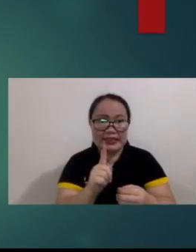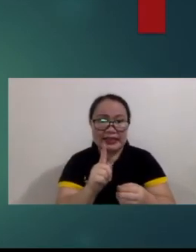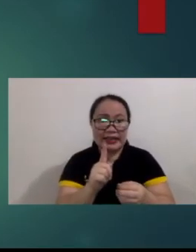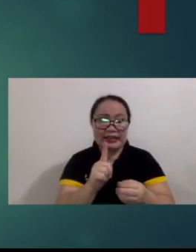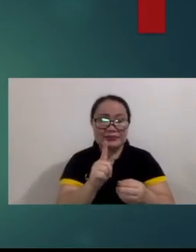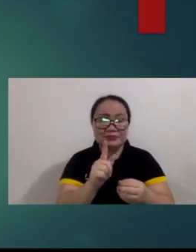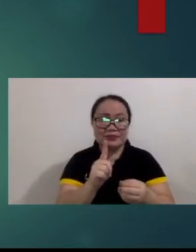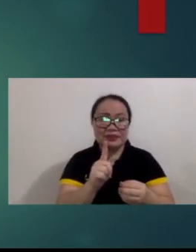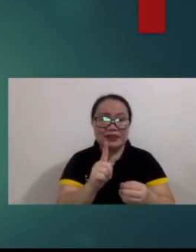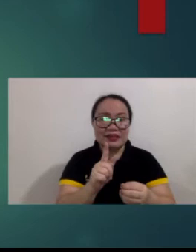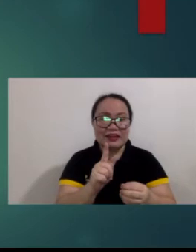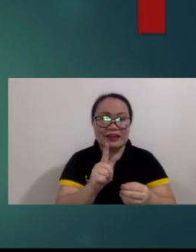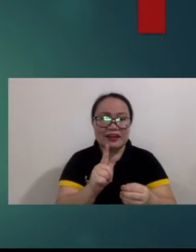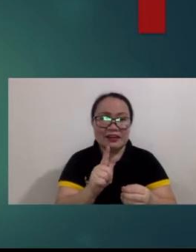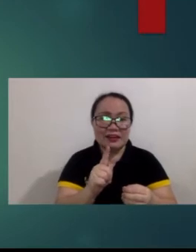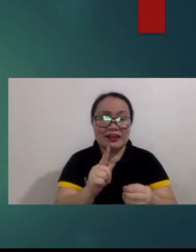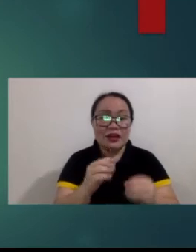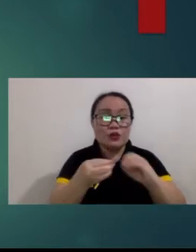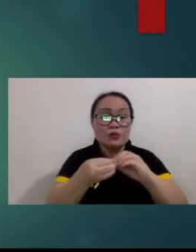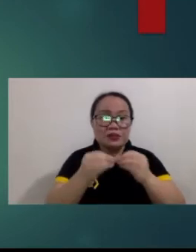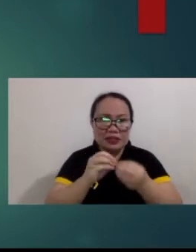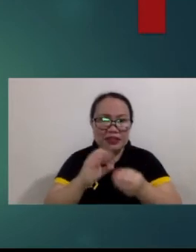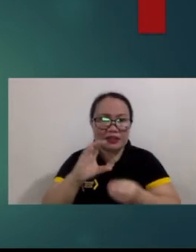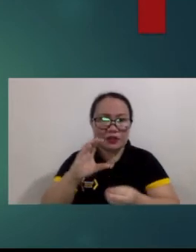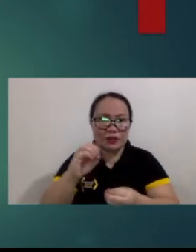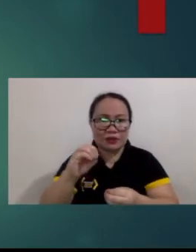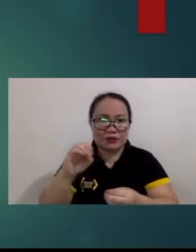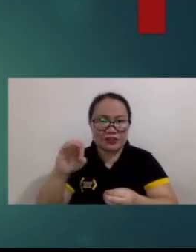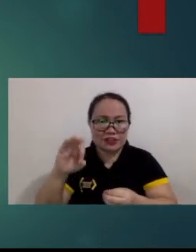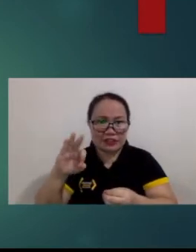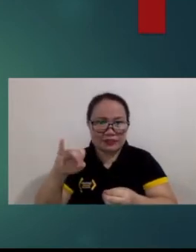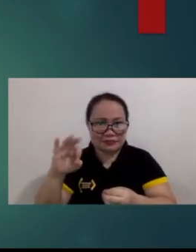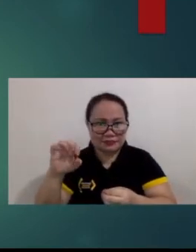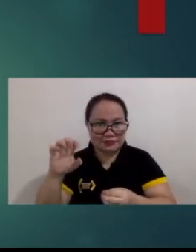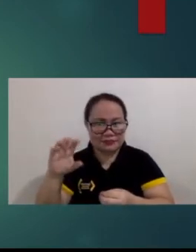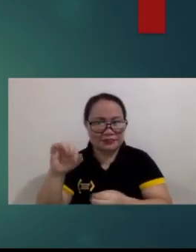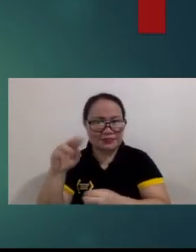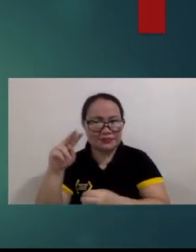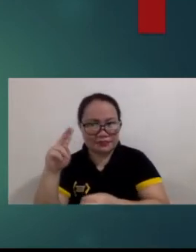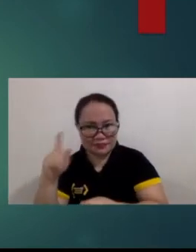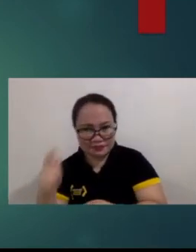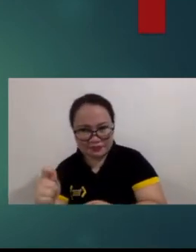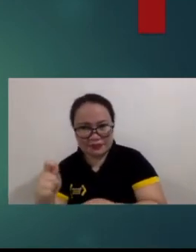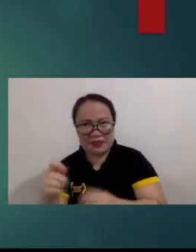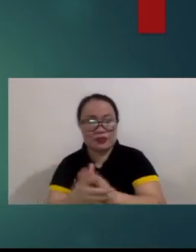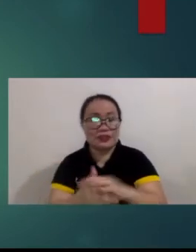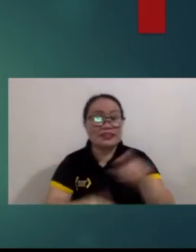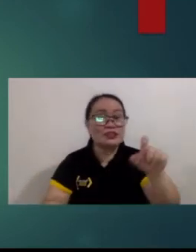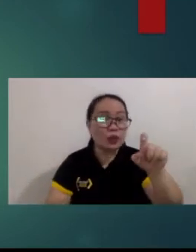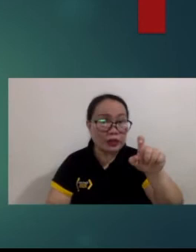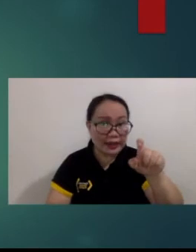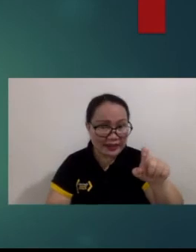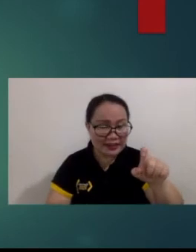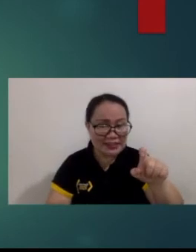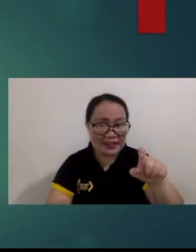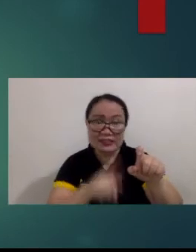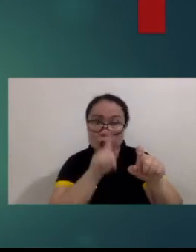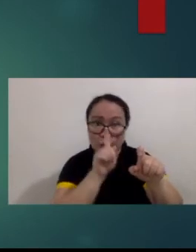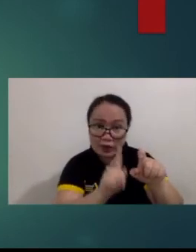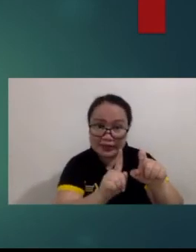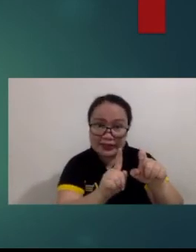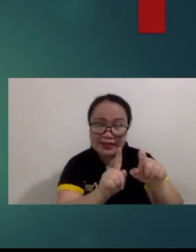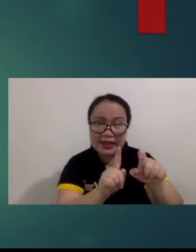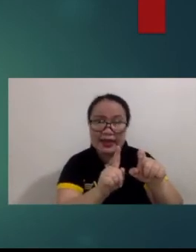as a numerical coefficient. So that is why x